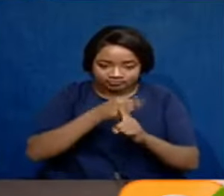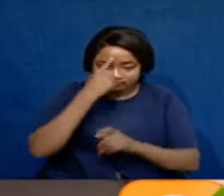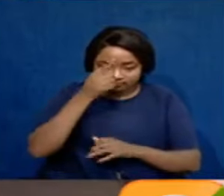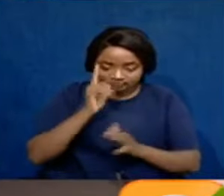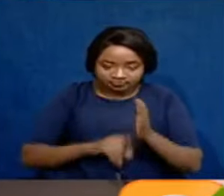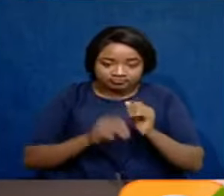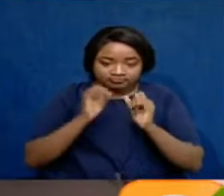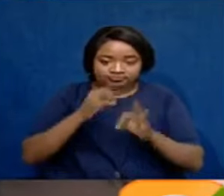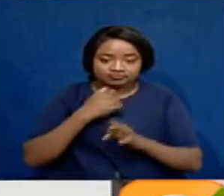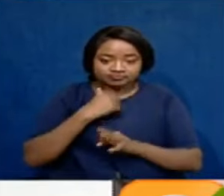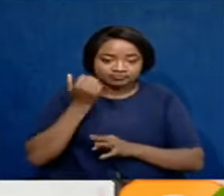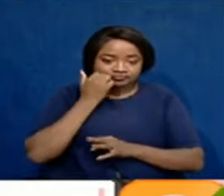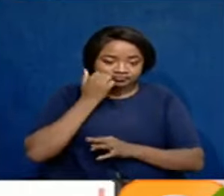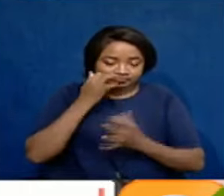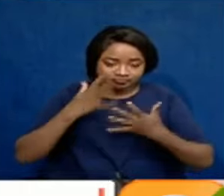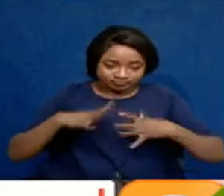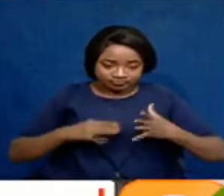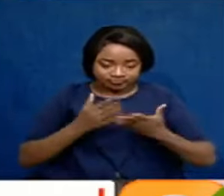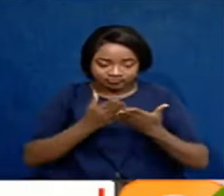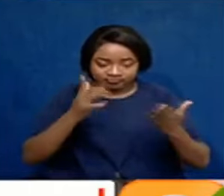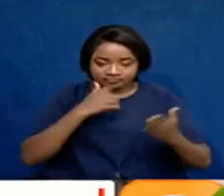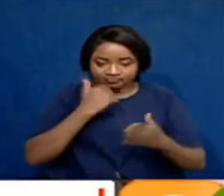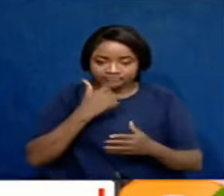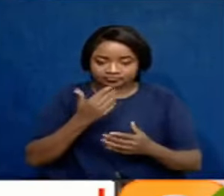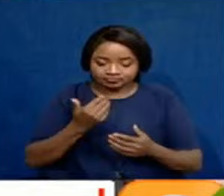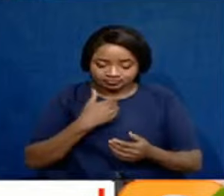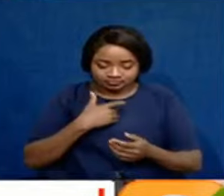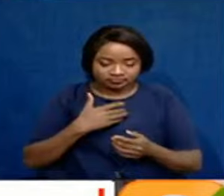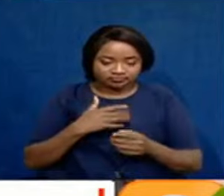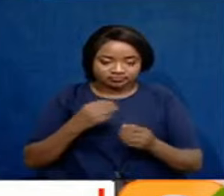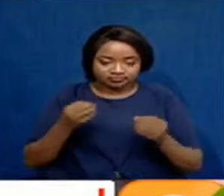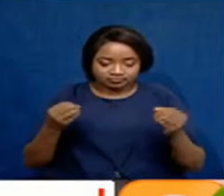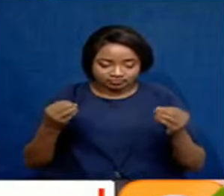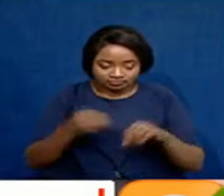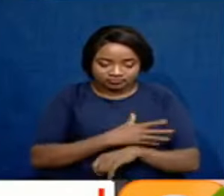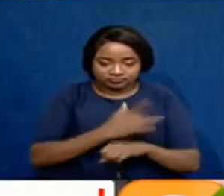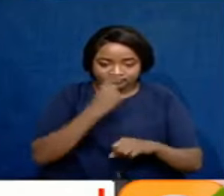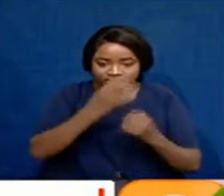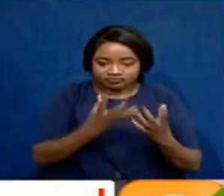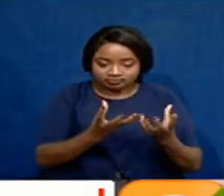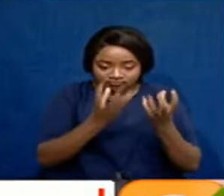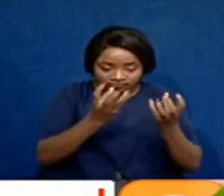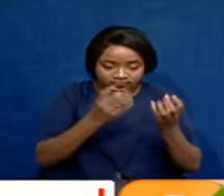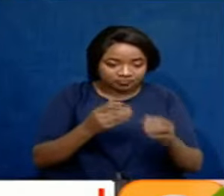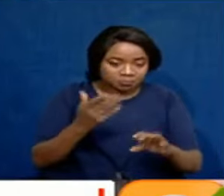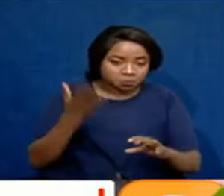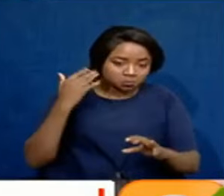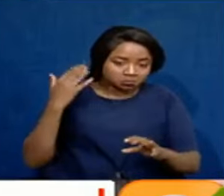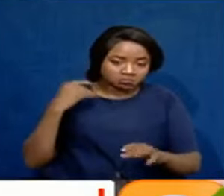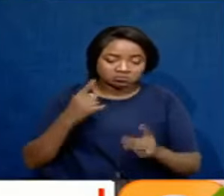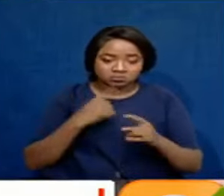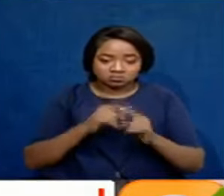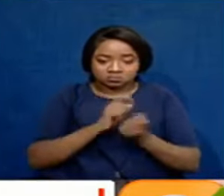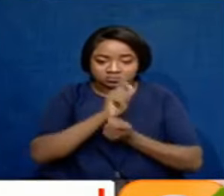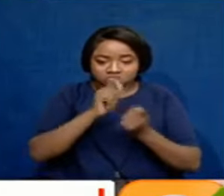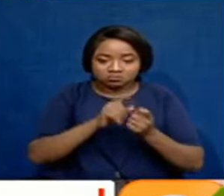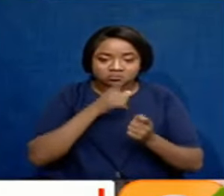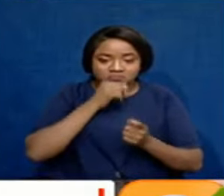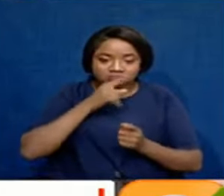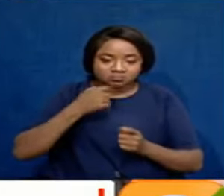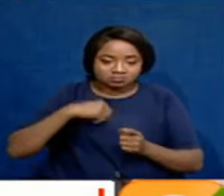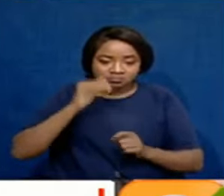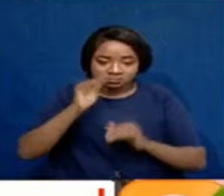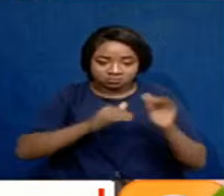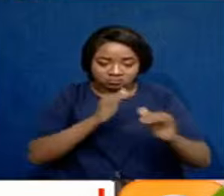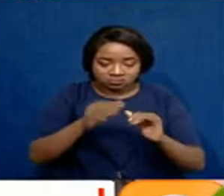are patients who have gone through prostate cancer and they have survived or they're in treatment, especially the men, we are calling them to join the community